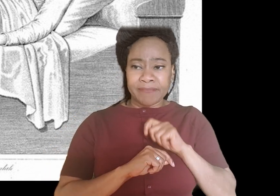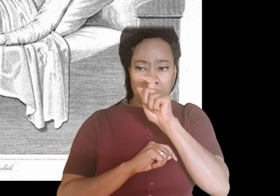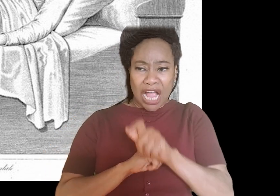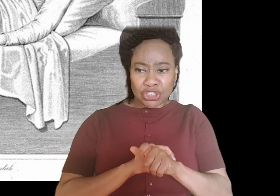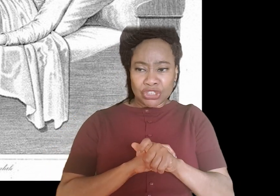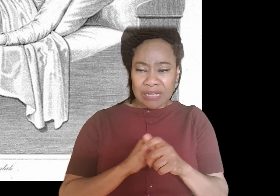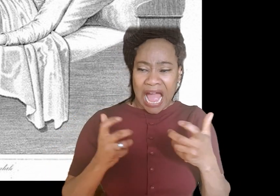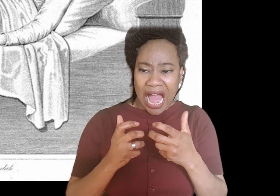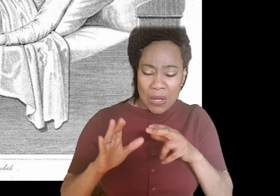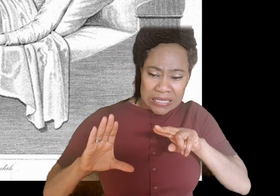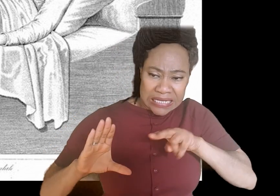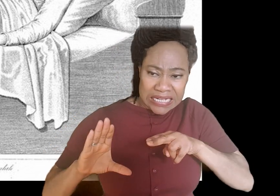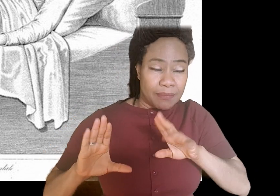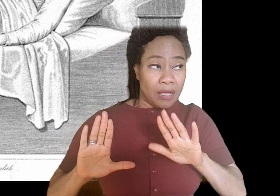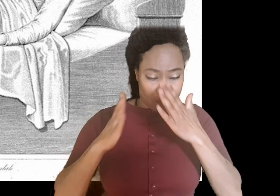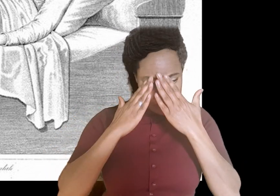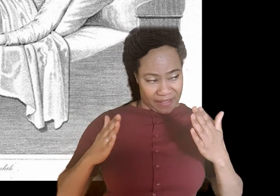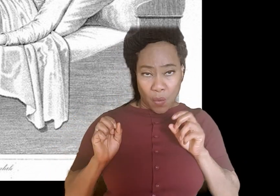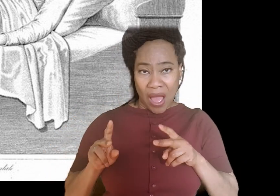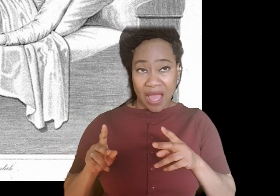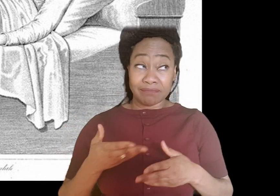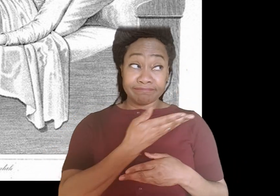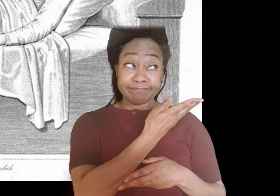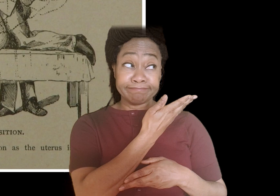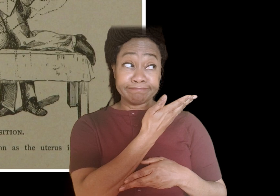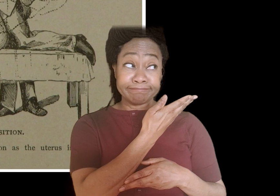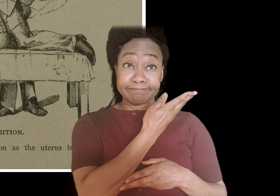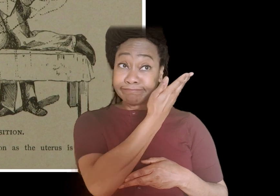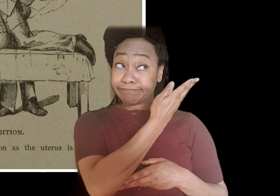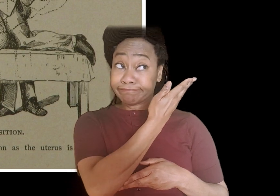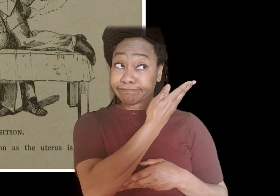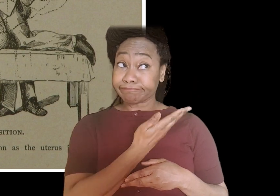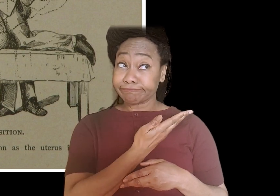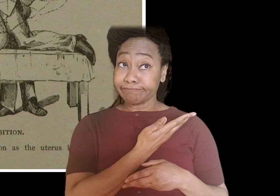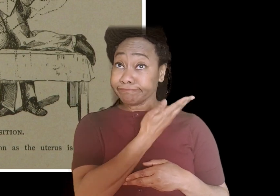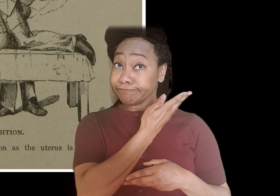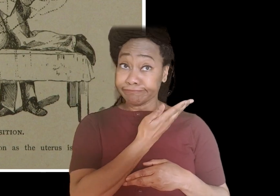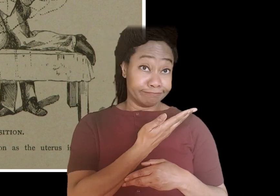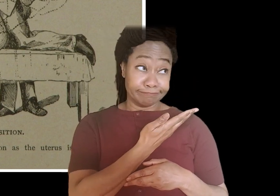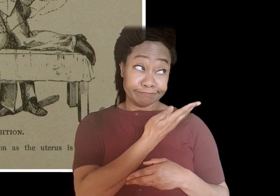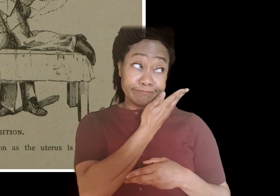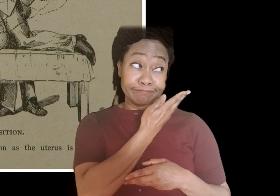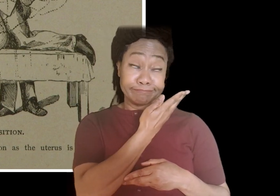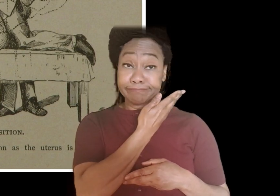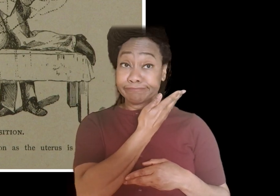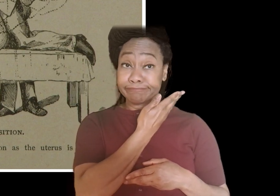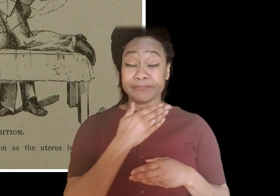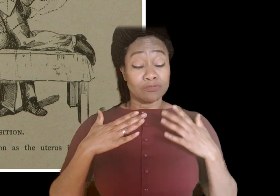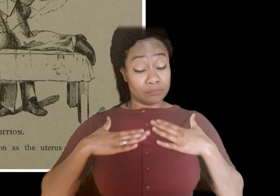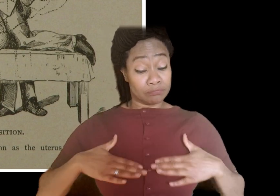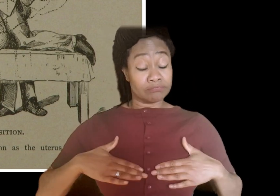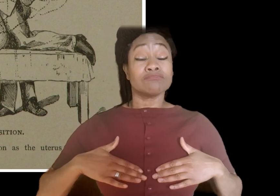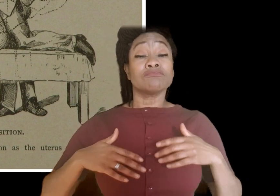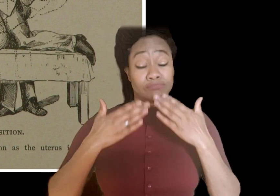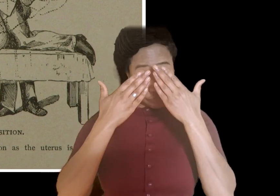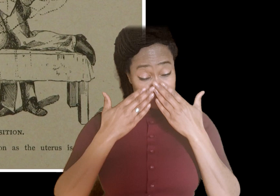manner? There were instructions such as this, and this, all very respectable, patient fully dressed, doctor with